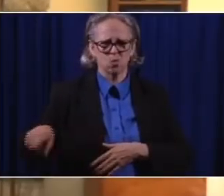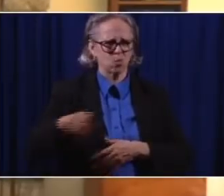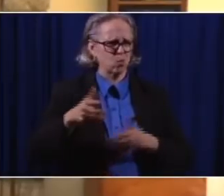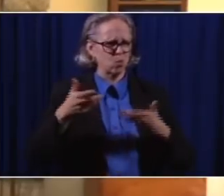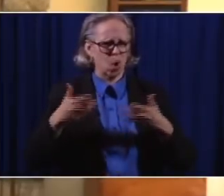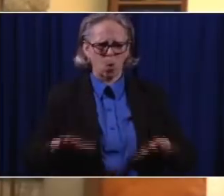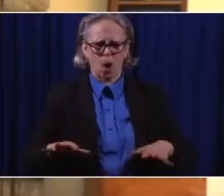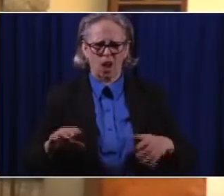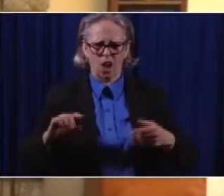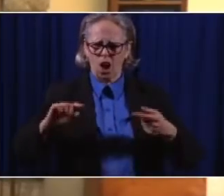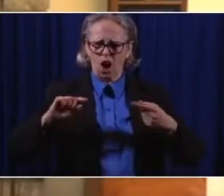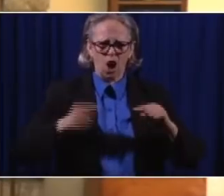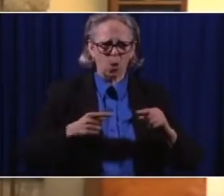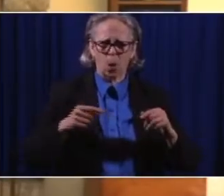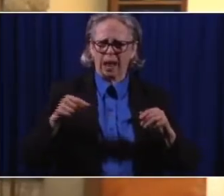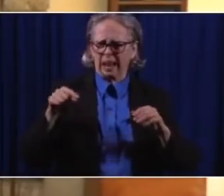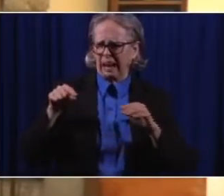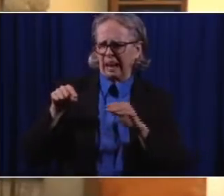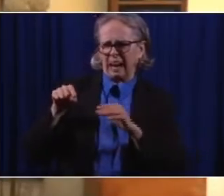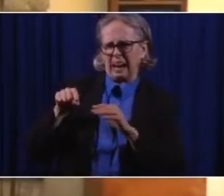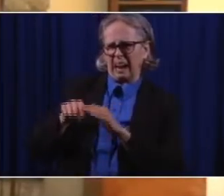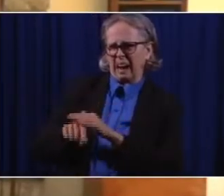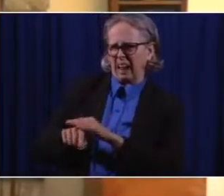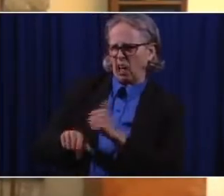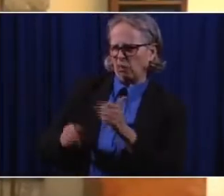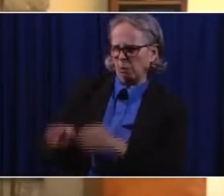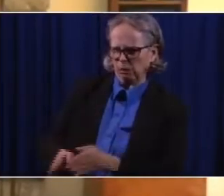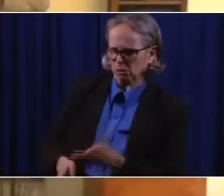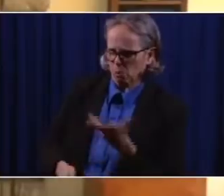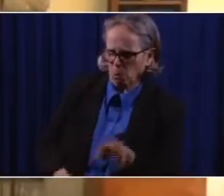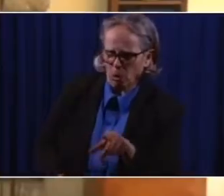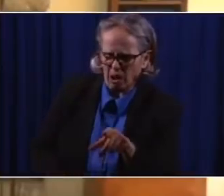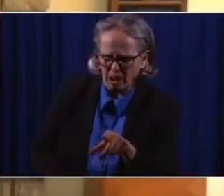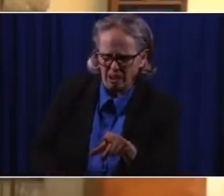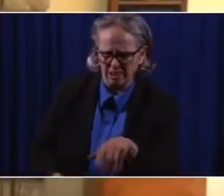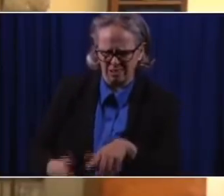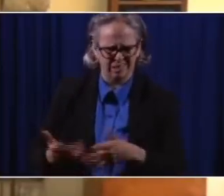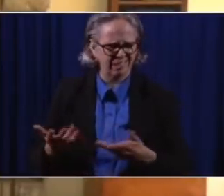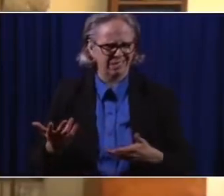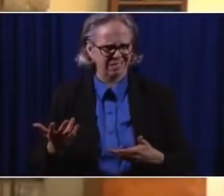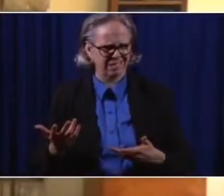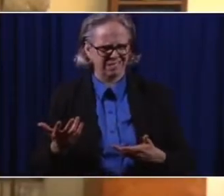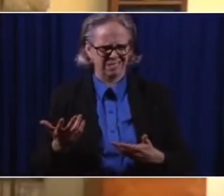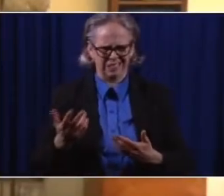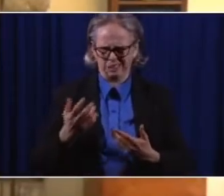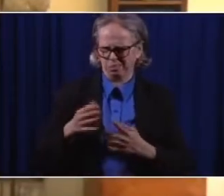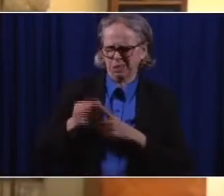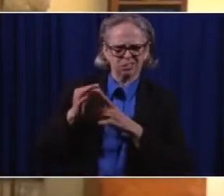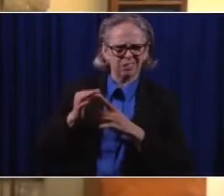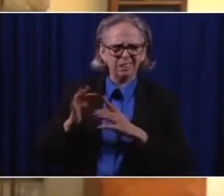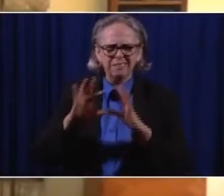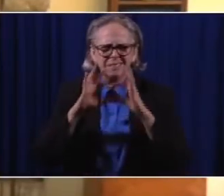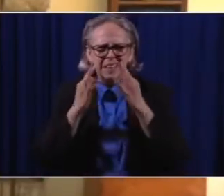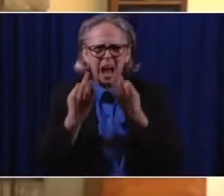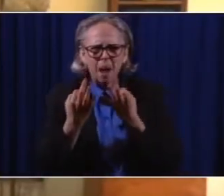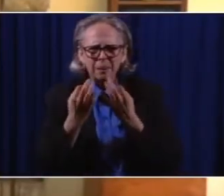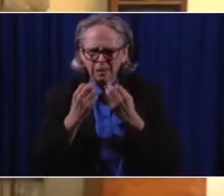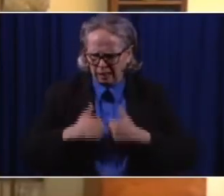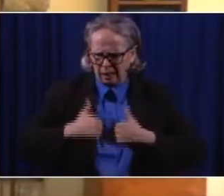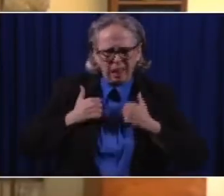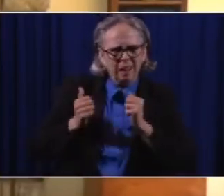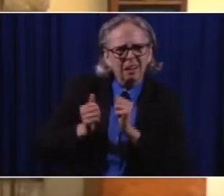someone else. And certainly they don't want to do that to someone they know or someone even they don't know. So I